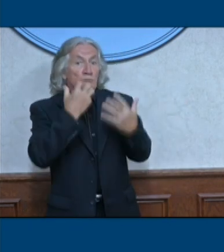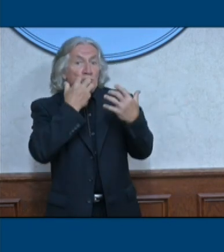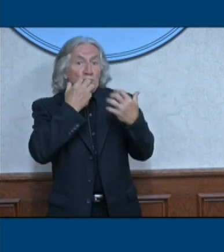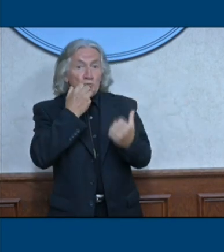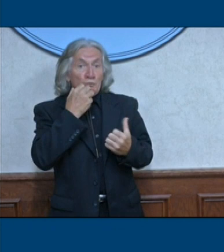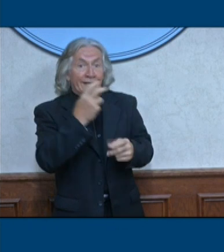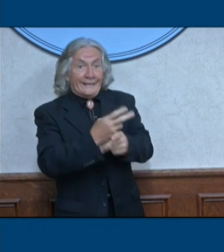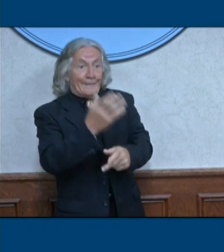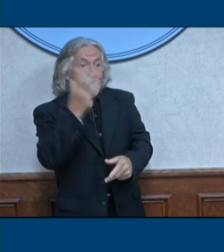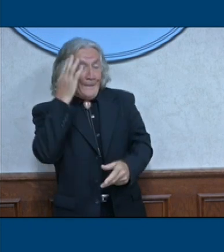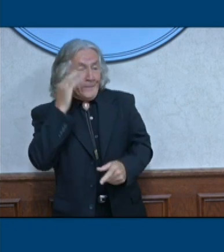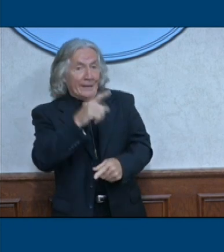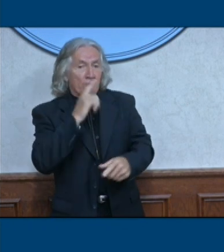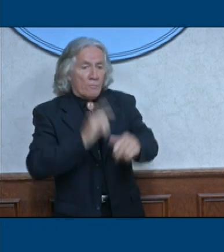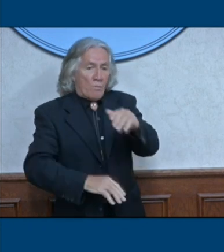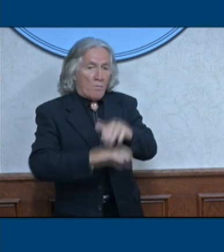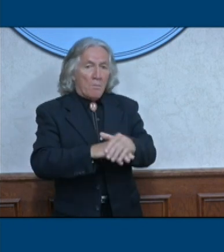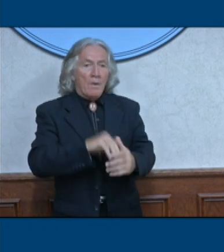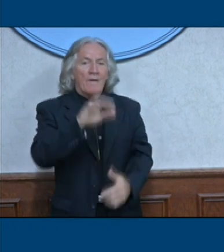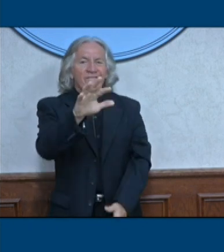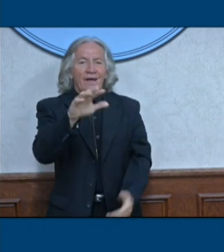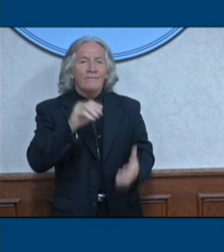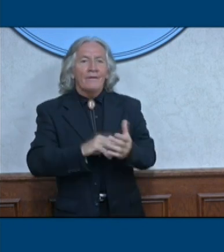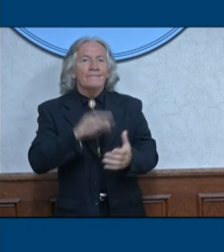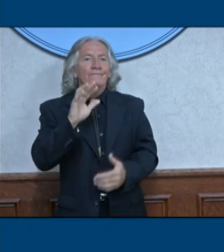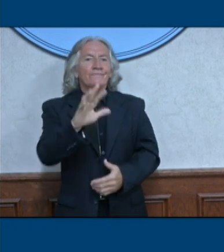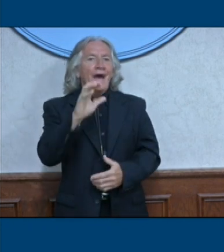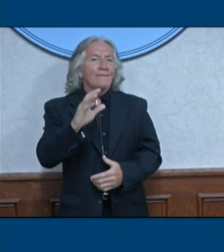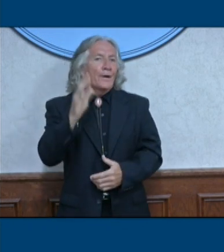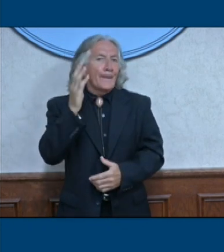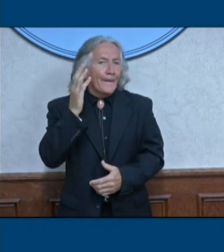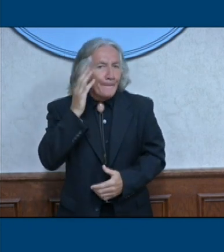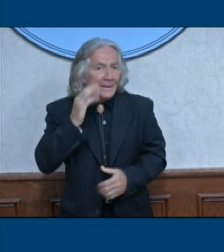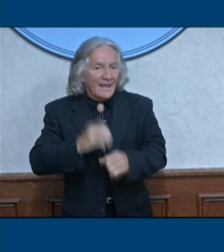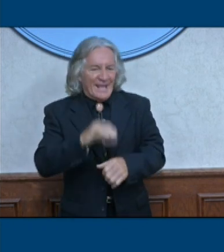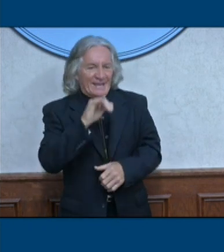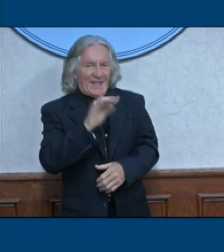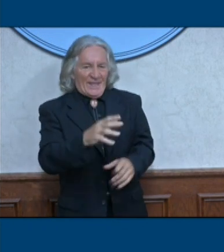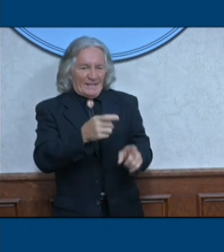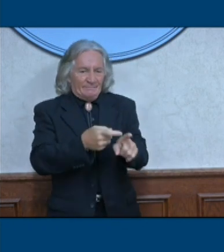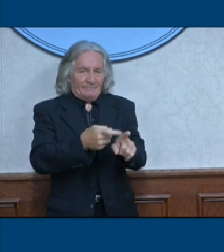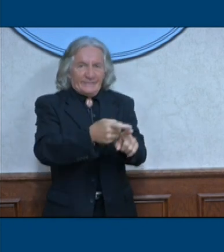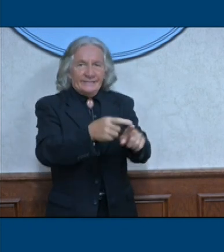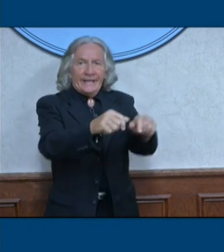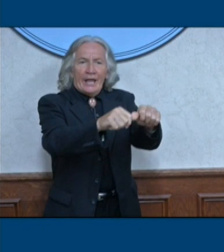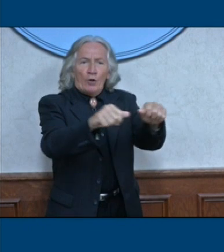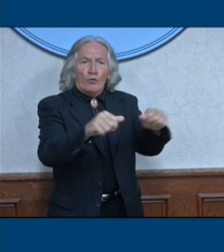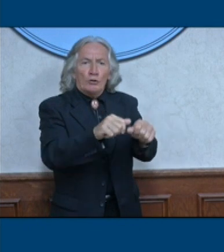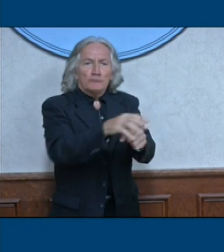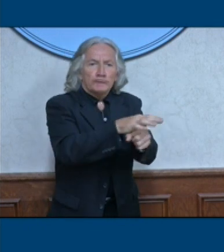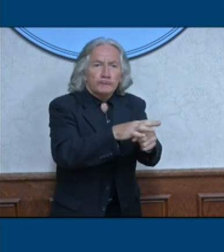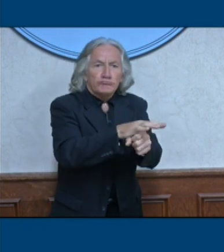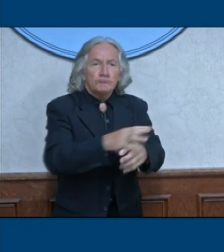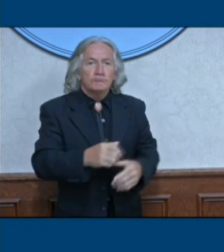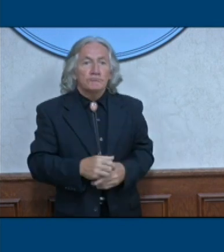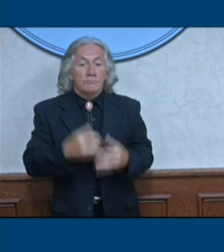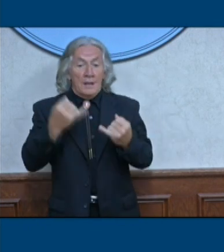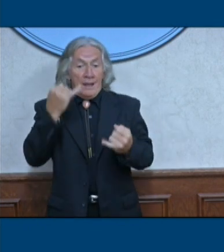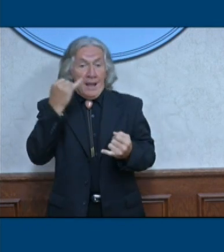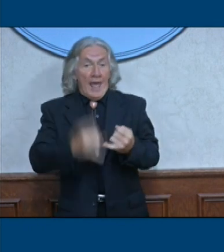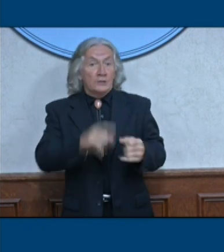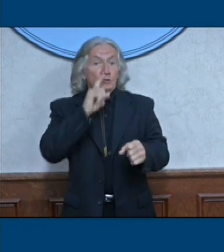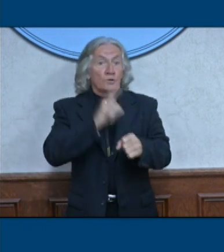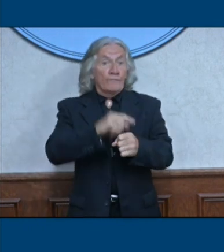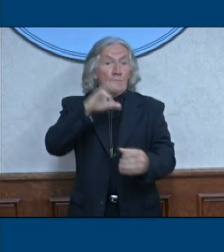beds that would amount to 5,500 beds if we needed to in this particular area. The number of